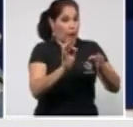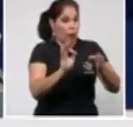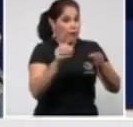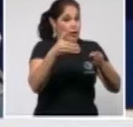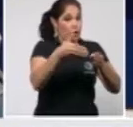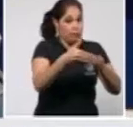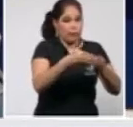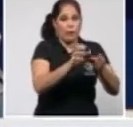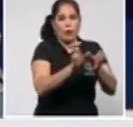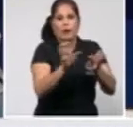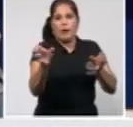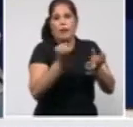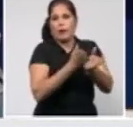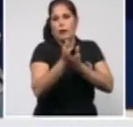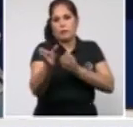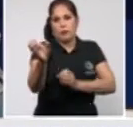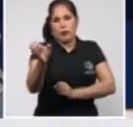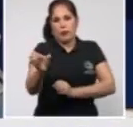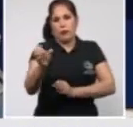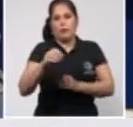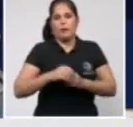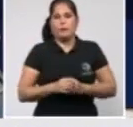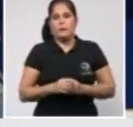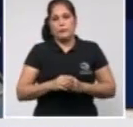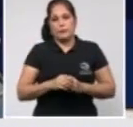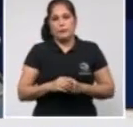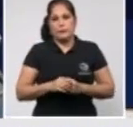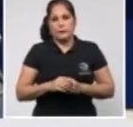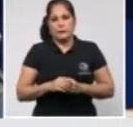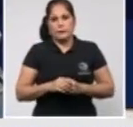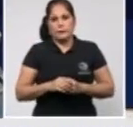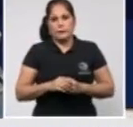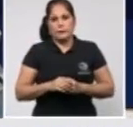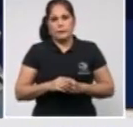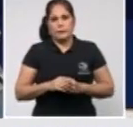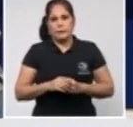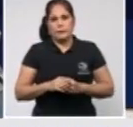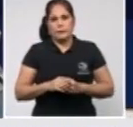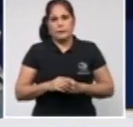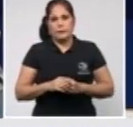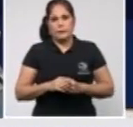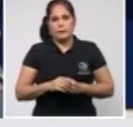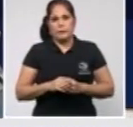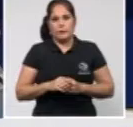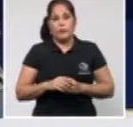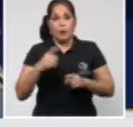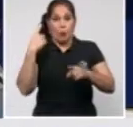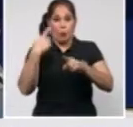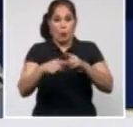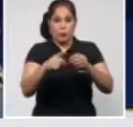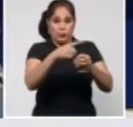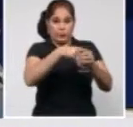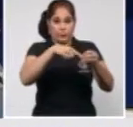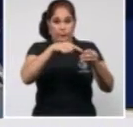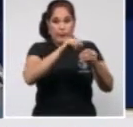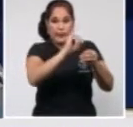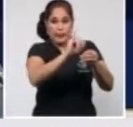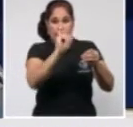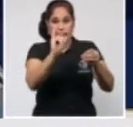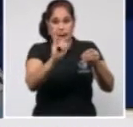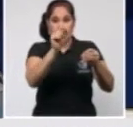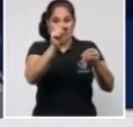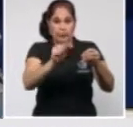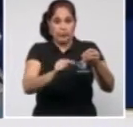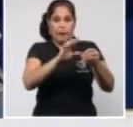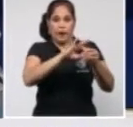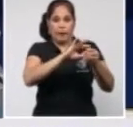of all cases on the island since the pandemic began, have had contact with someone who previously tested positive for